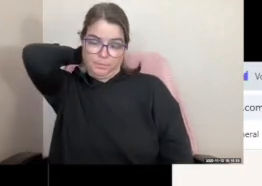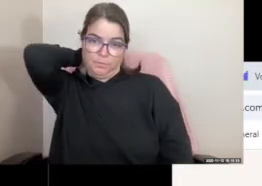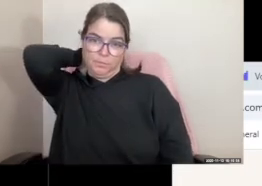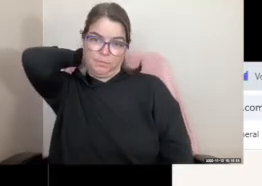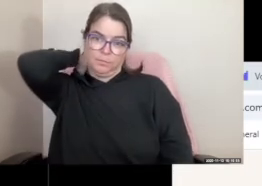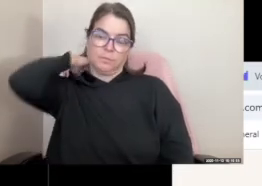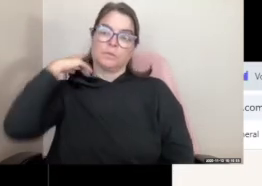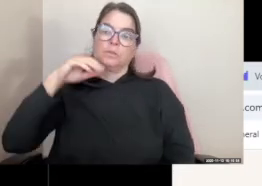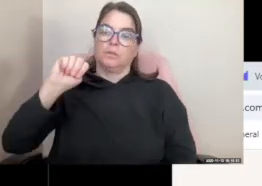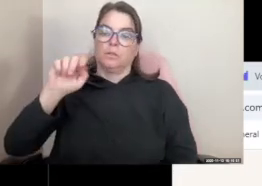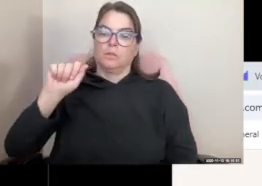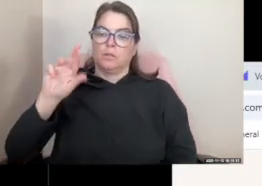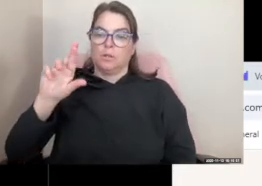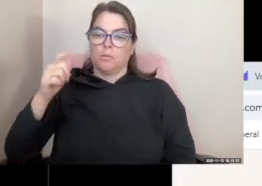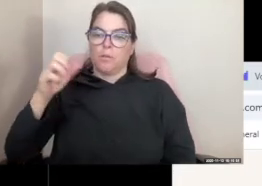Okay.